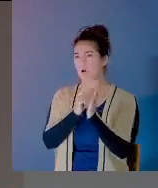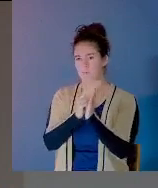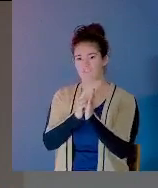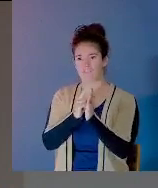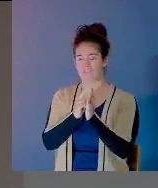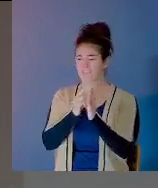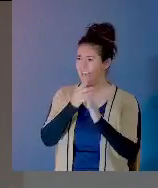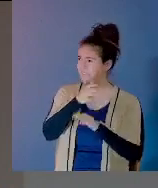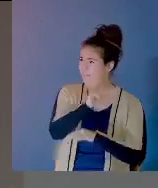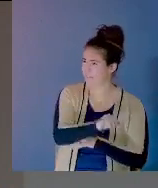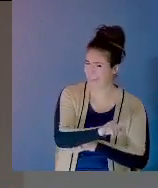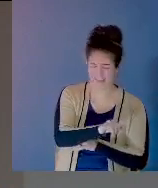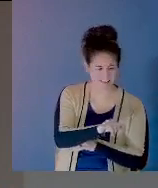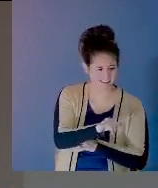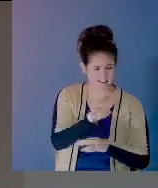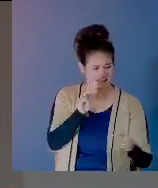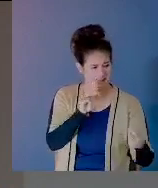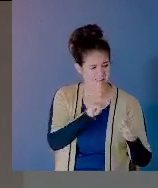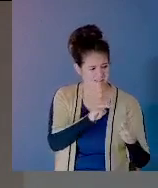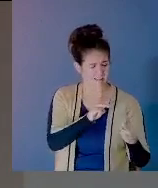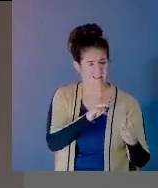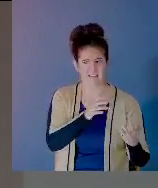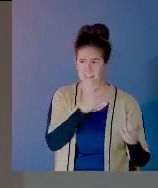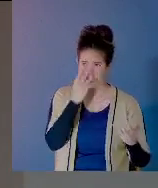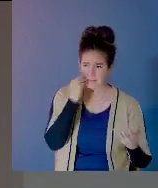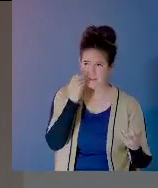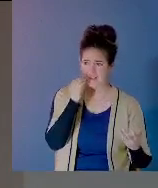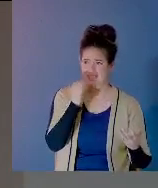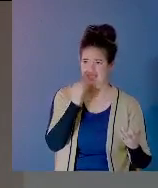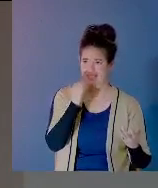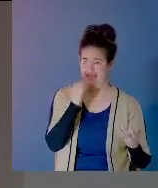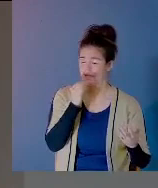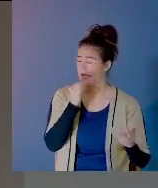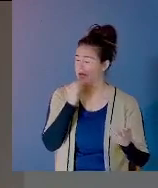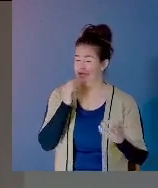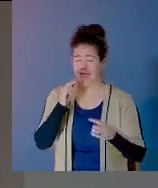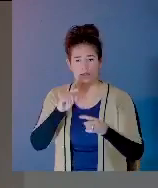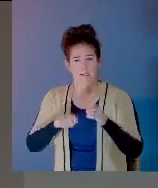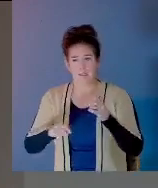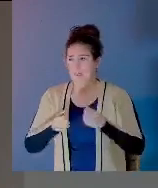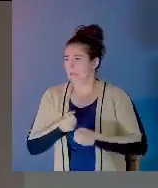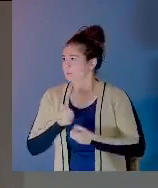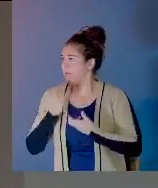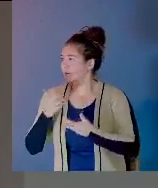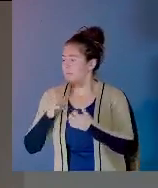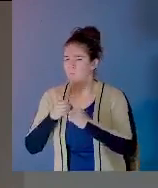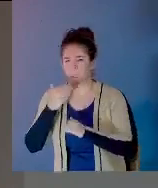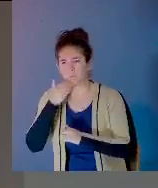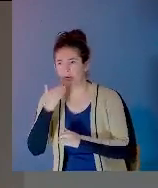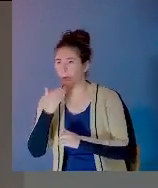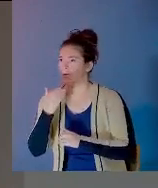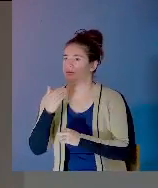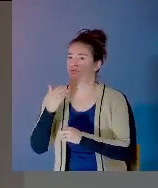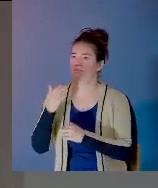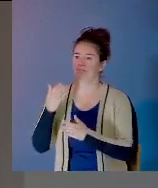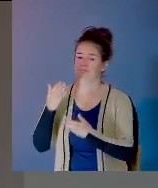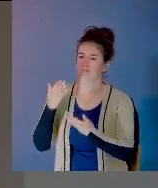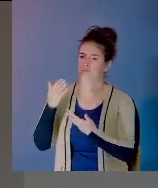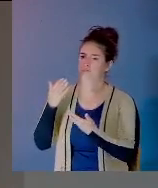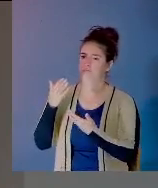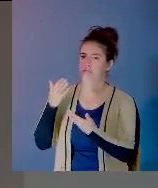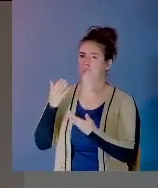can't tell you how good and how gracious our Lord is. And everybody in this room, we have so much, so, so